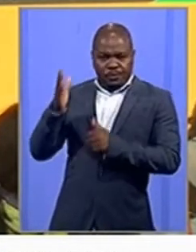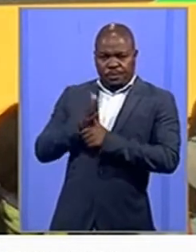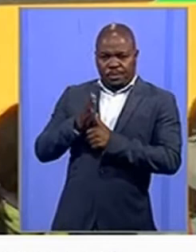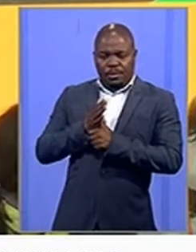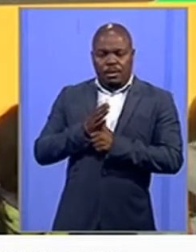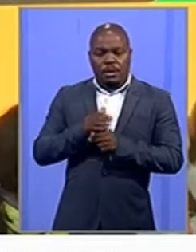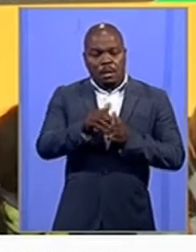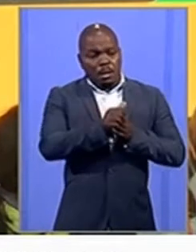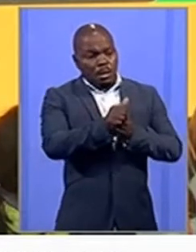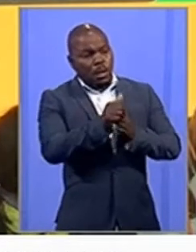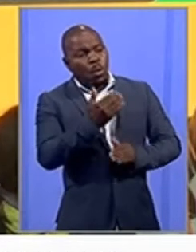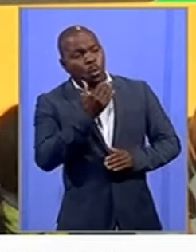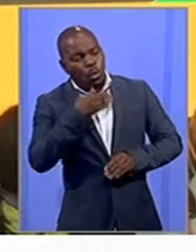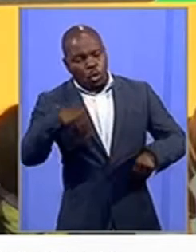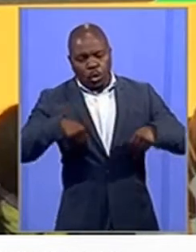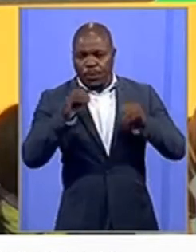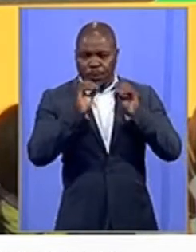Leaders who are not corrupt,